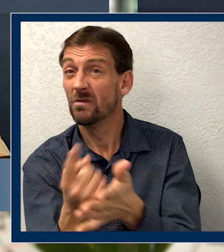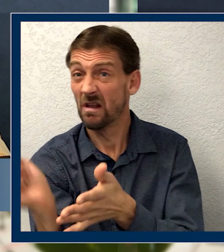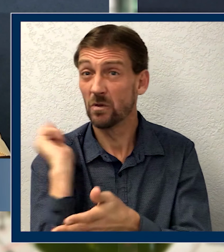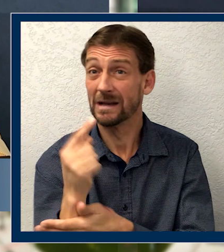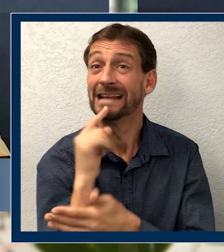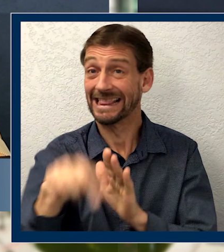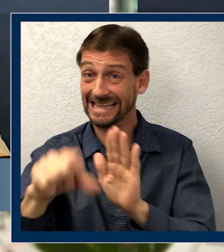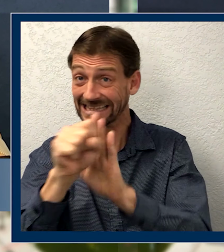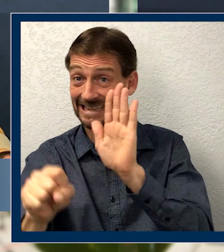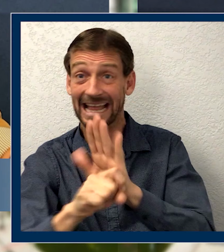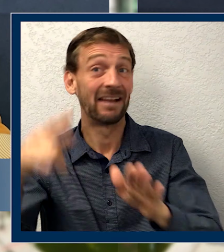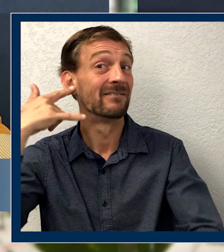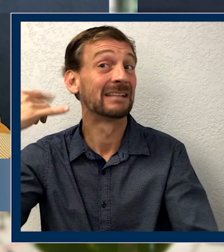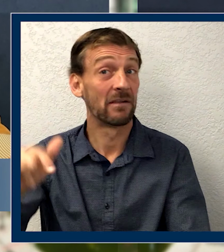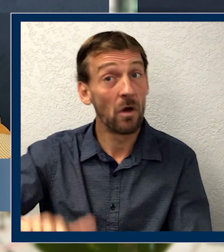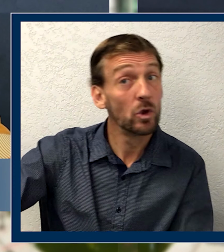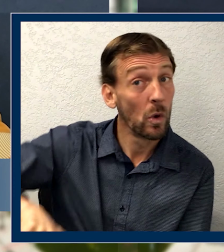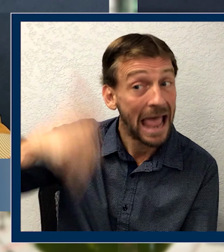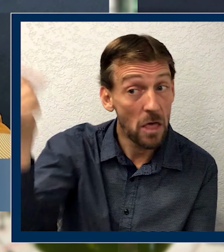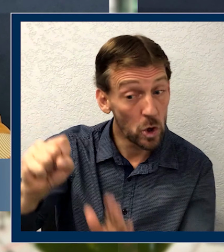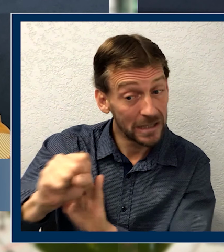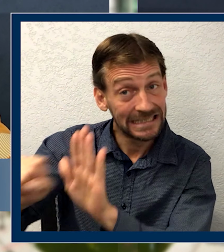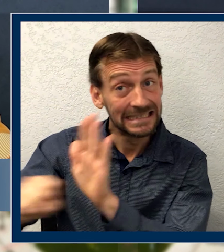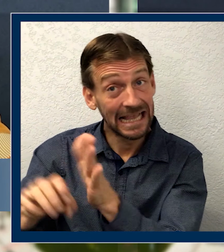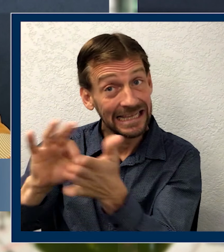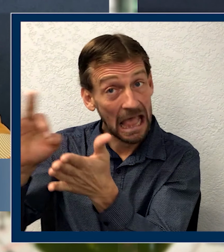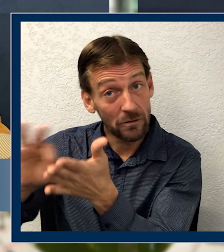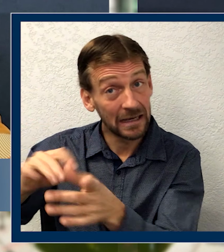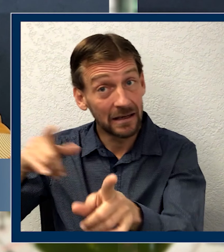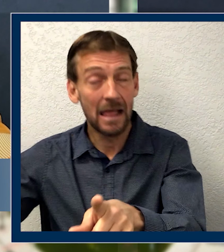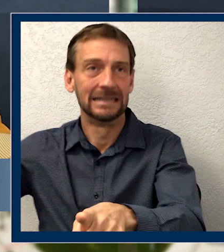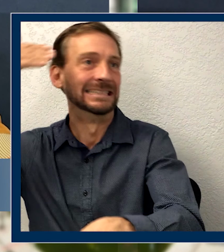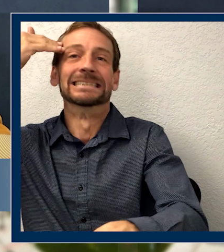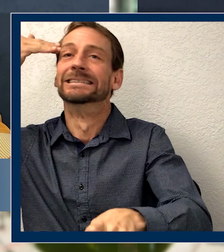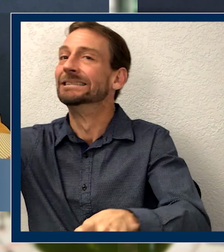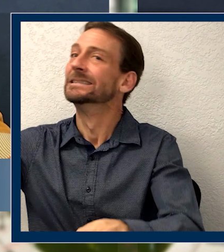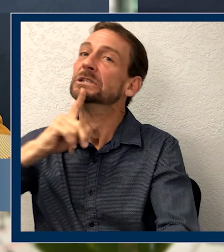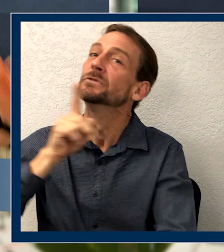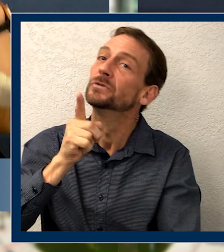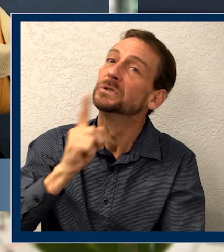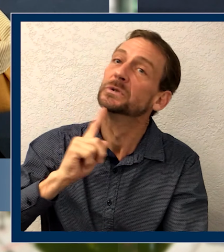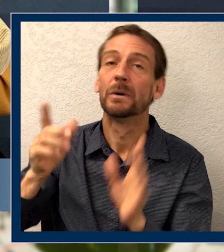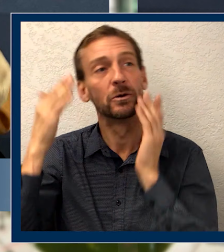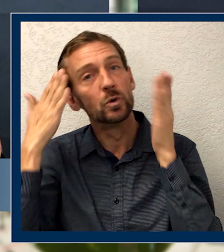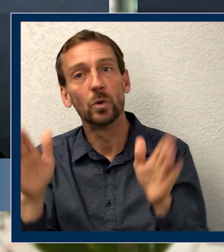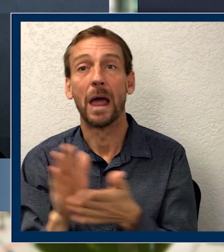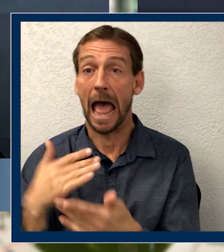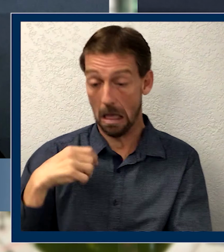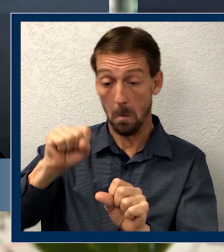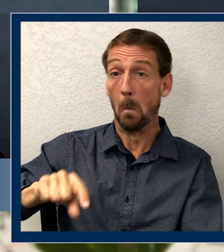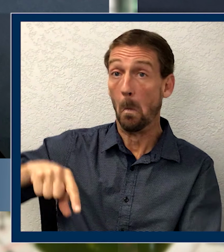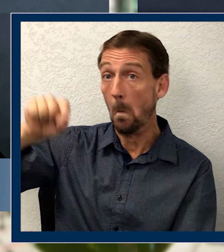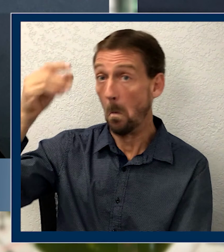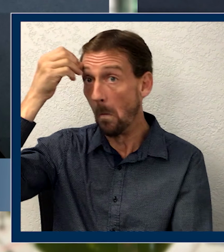of California. Are other states, so other states are counting antigen? I do not know that for certain. Okay. I can find that